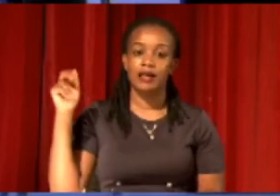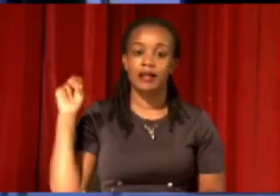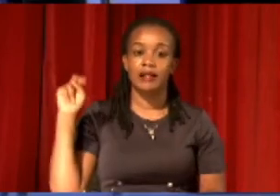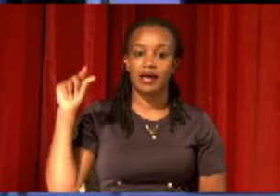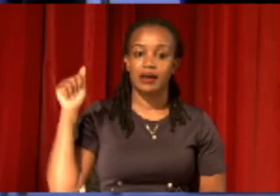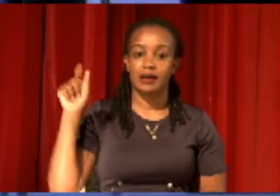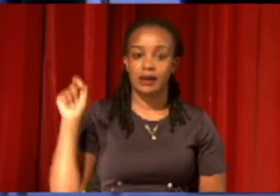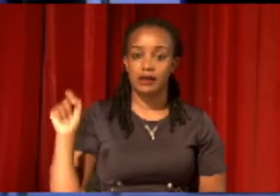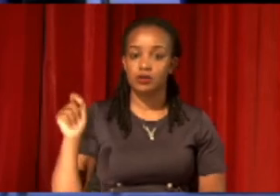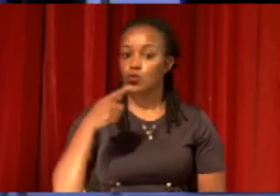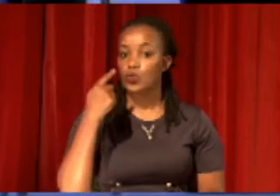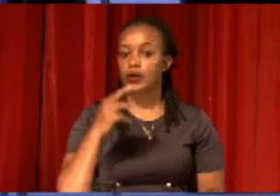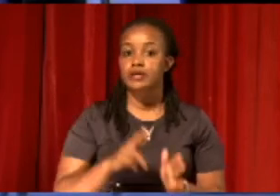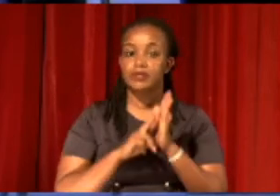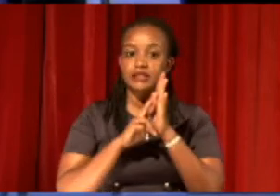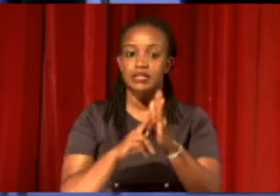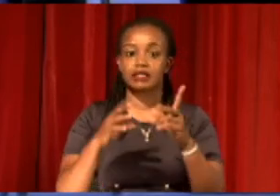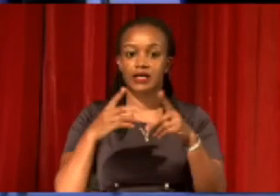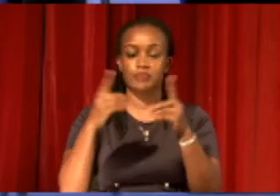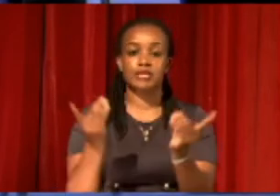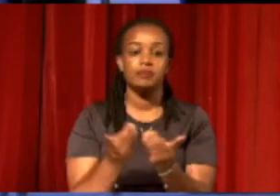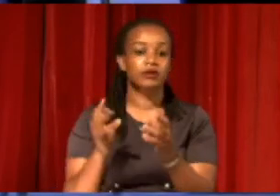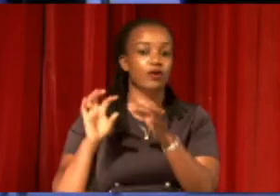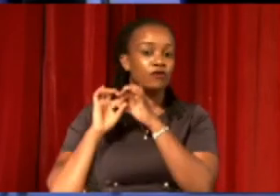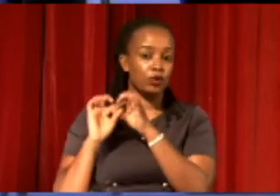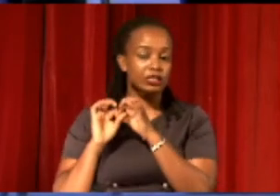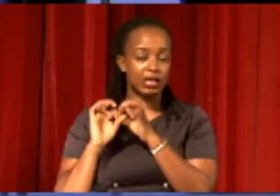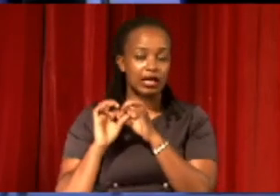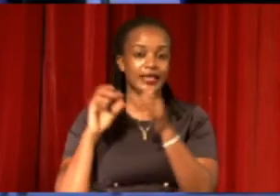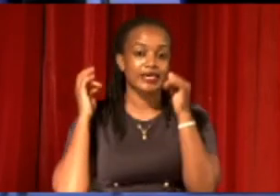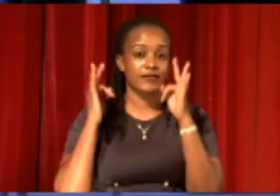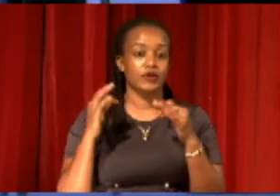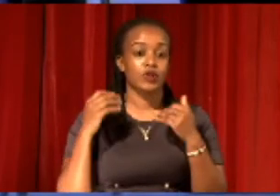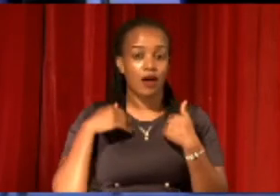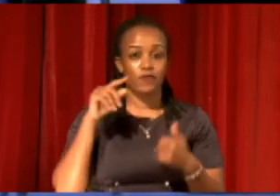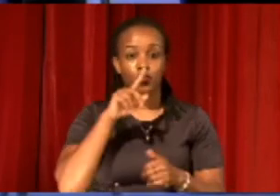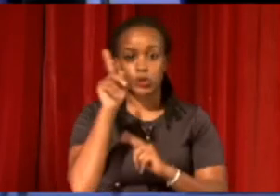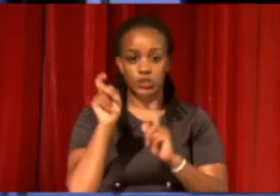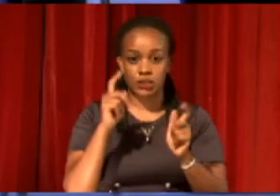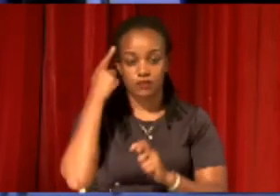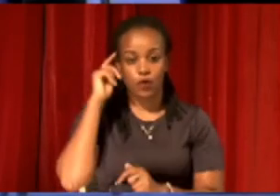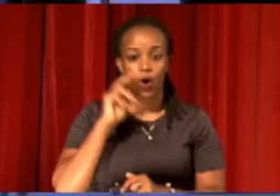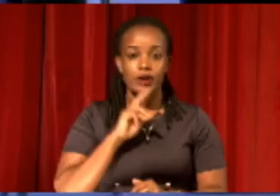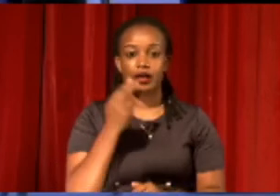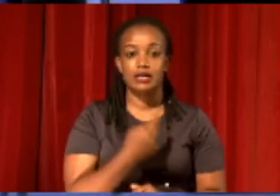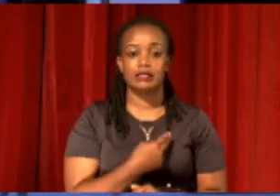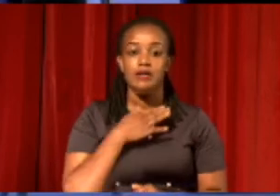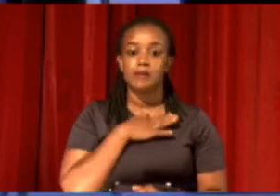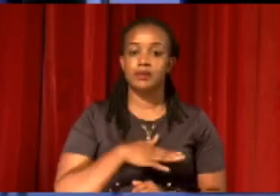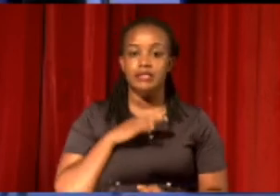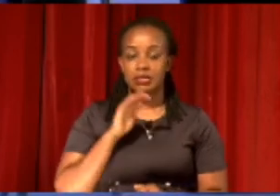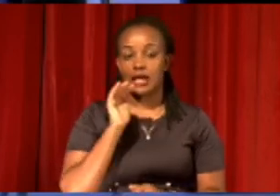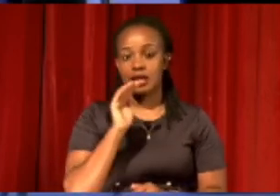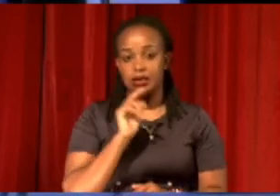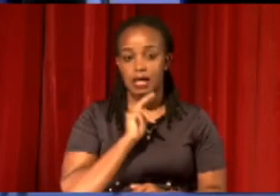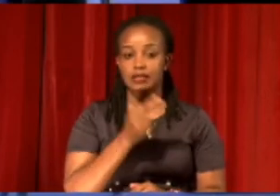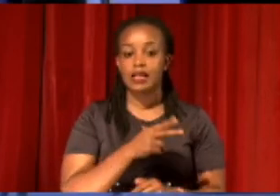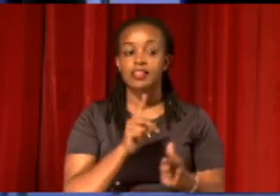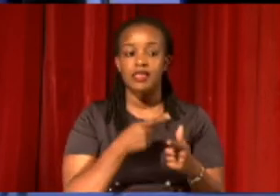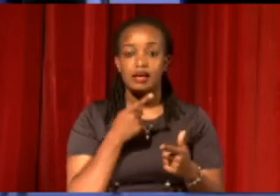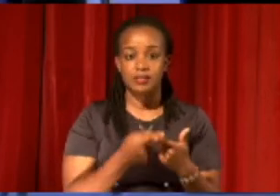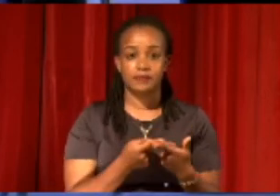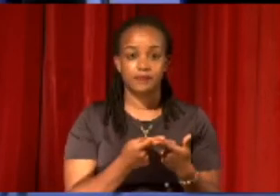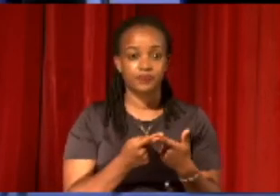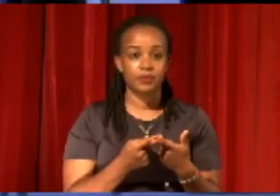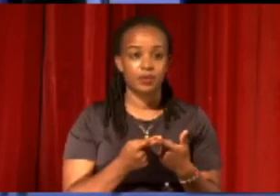be representing the Department of Culture. If you have questions for us, go ahead and ask them. And even for him, go ahead and ask them. And we will ask them. We